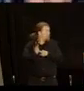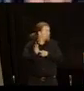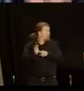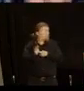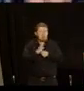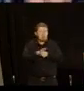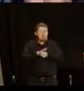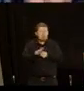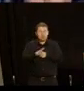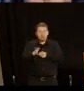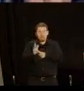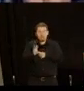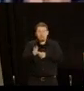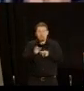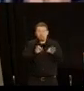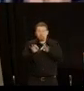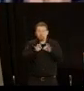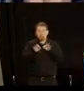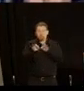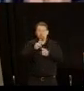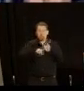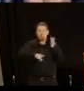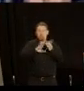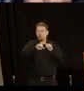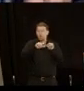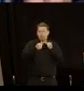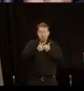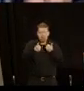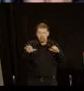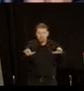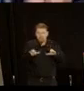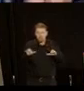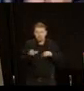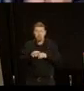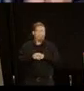think, to describe what your agency does